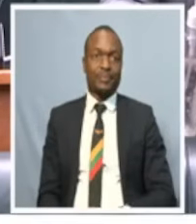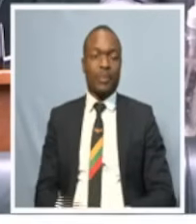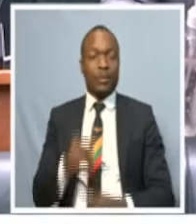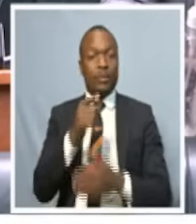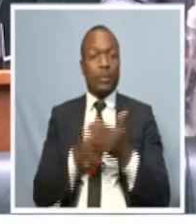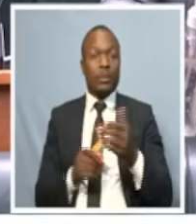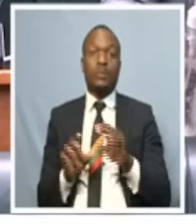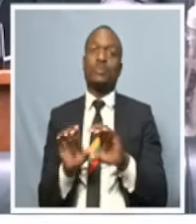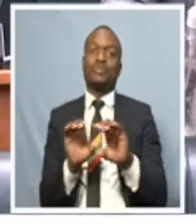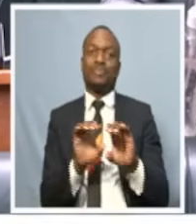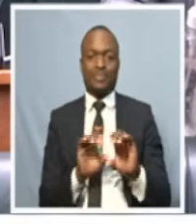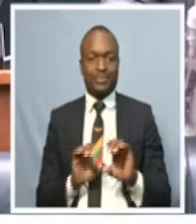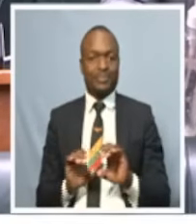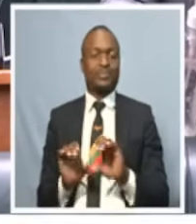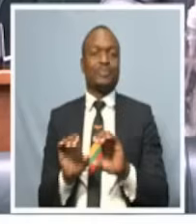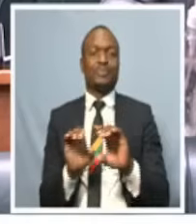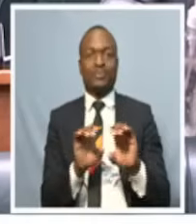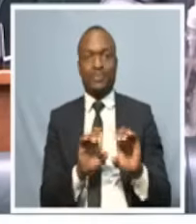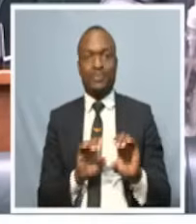That's what we do.